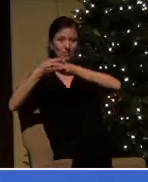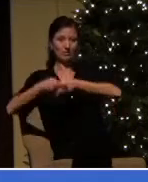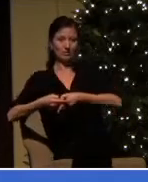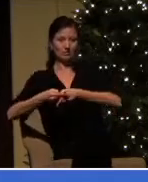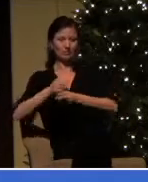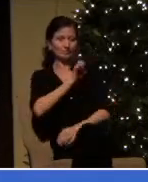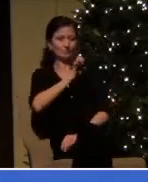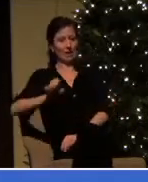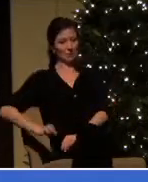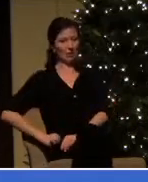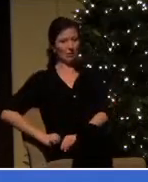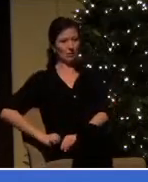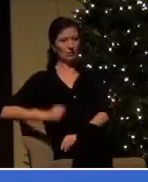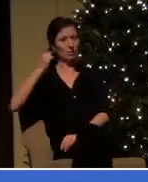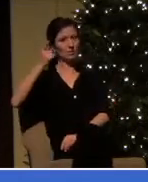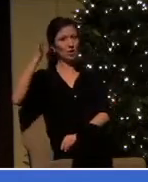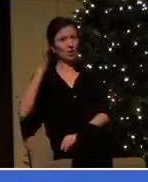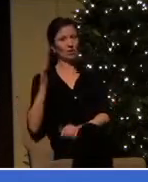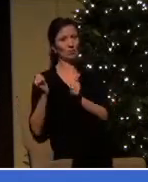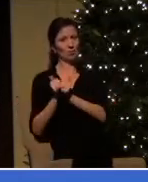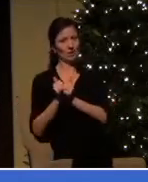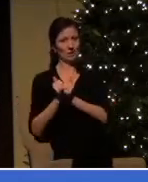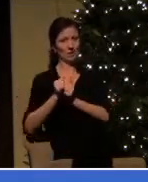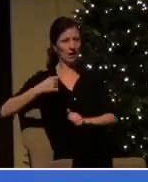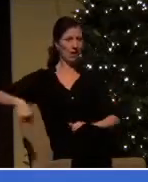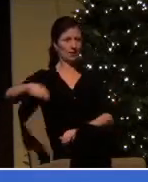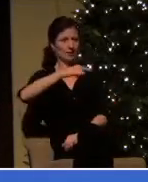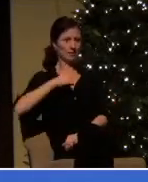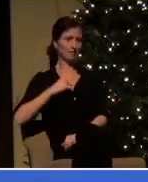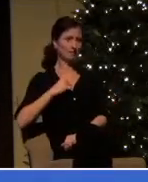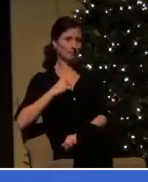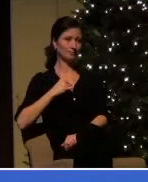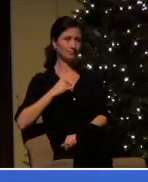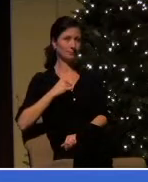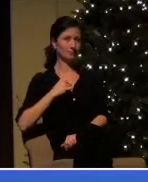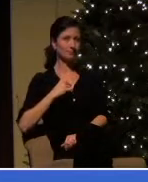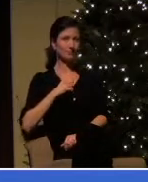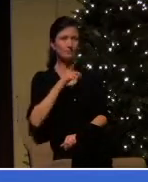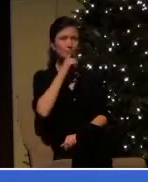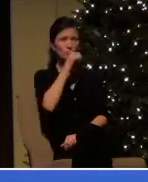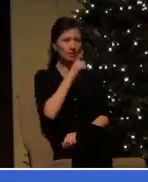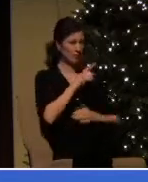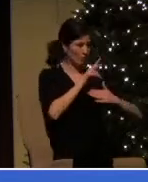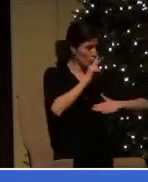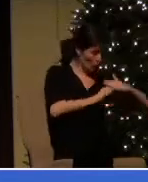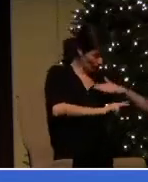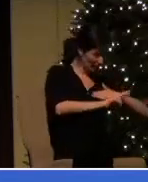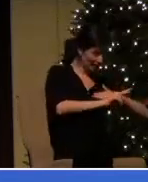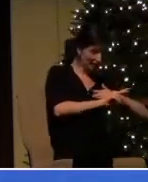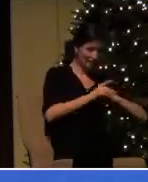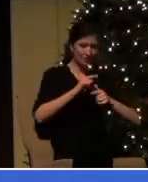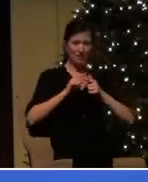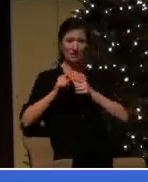Emmanuel, God with us." So you have this multiple fulfillment of